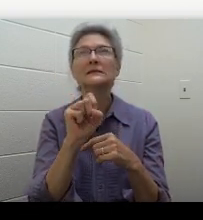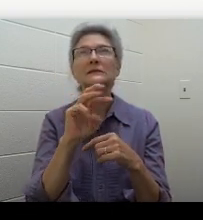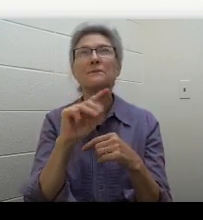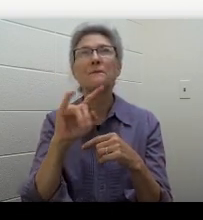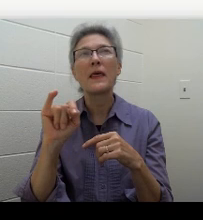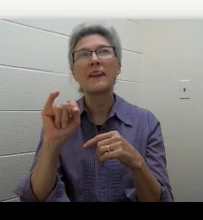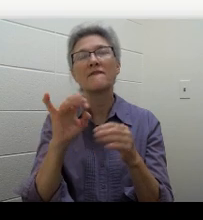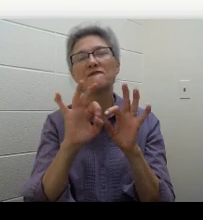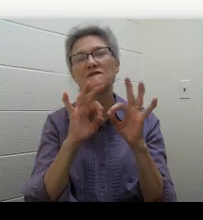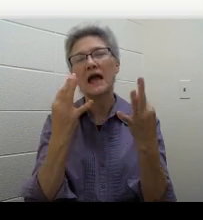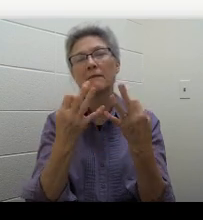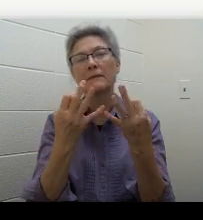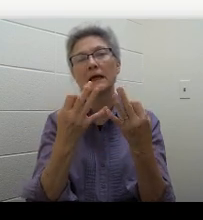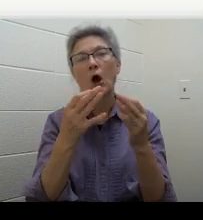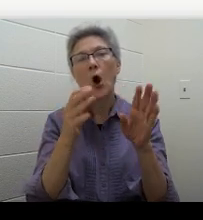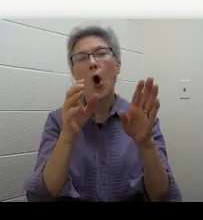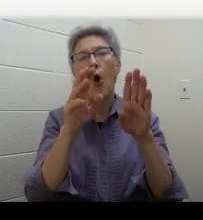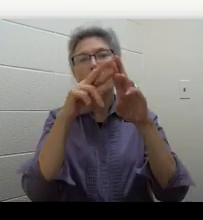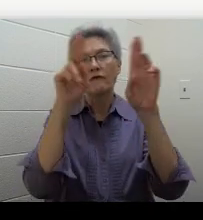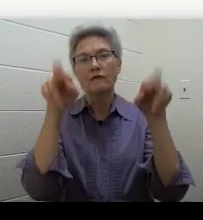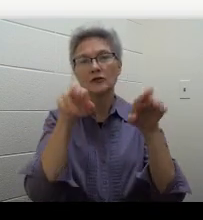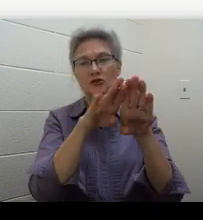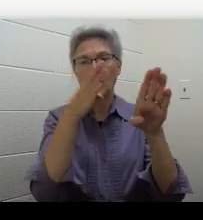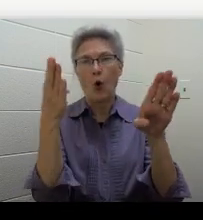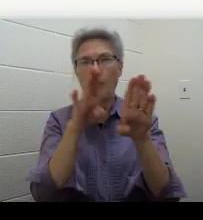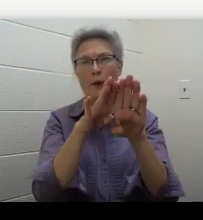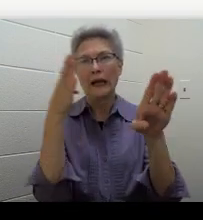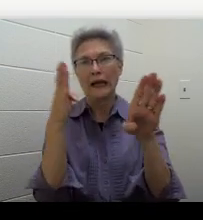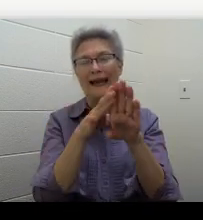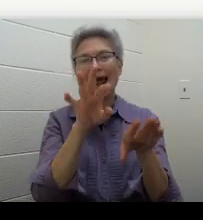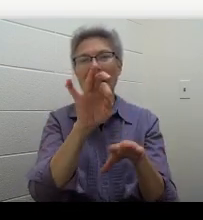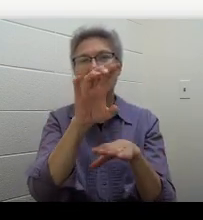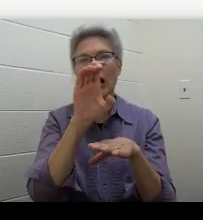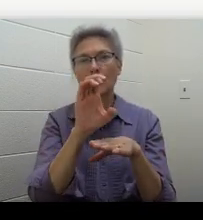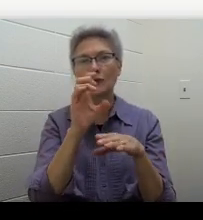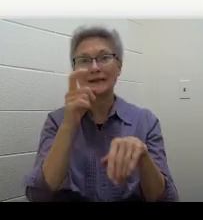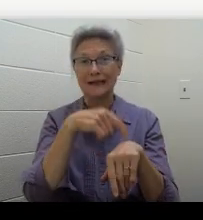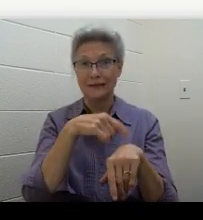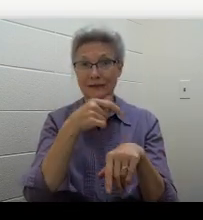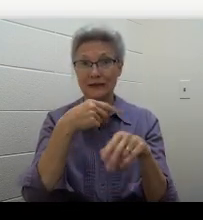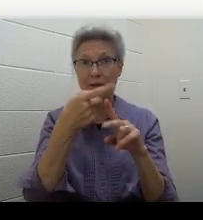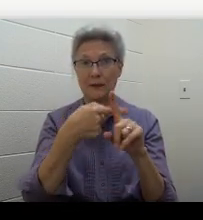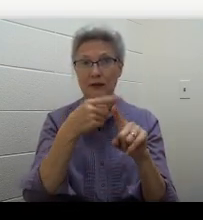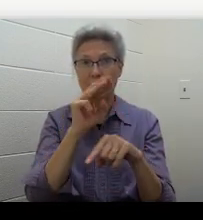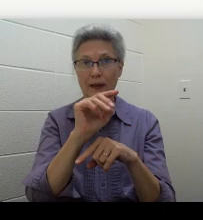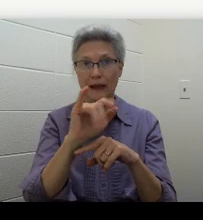family opened the refrigerator door about 900 times in the month of May.